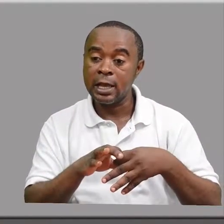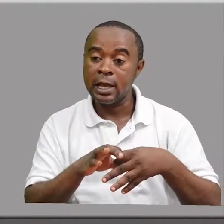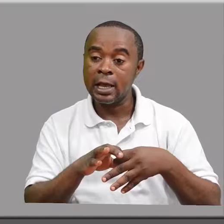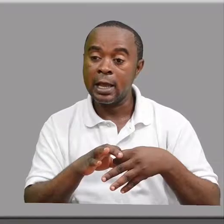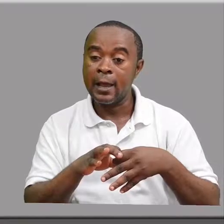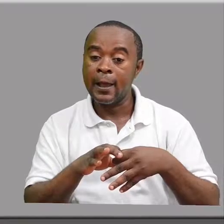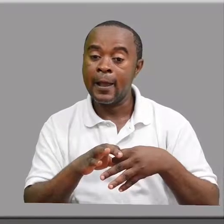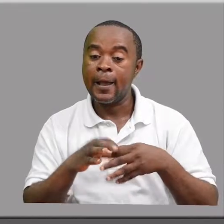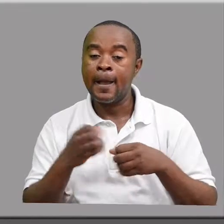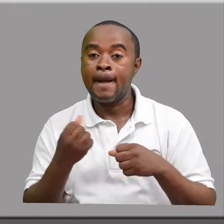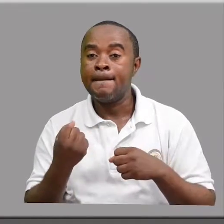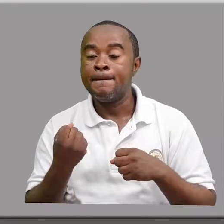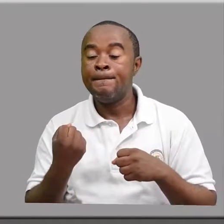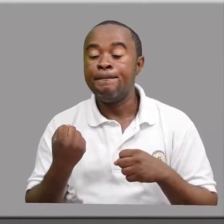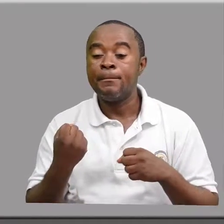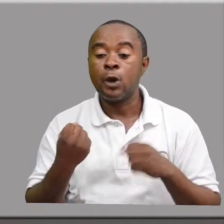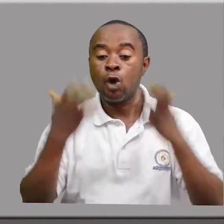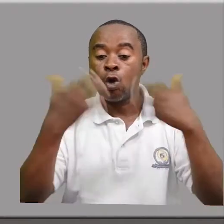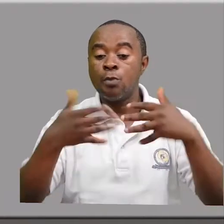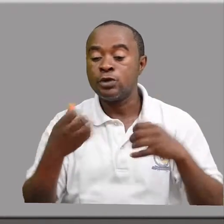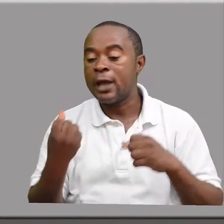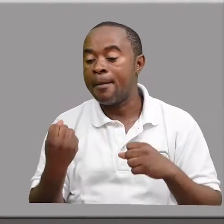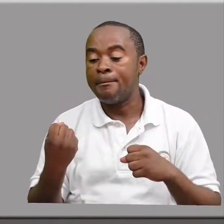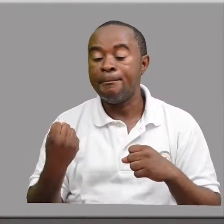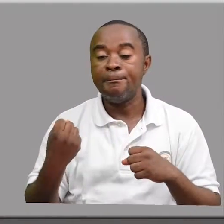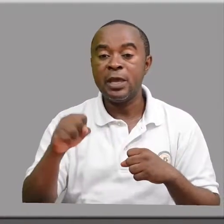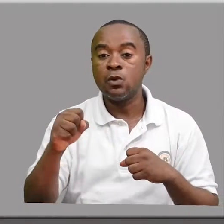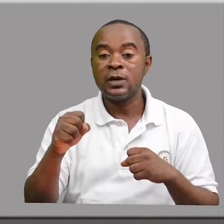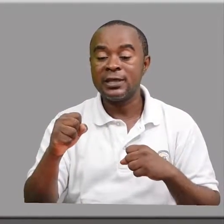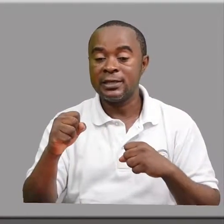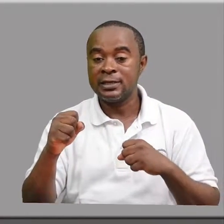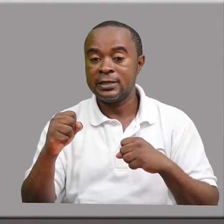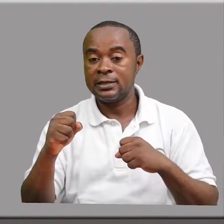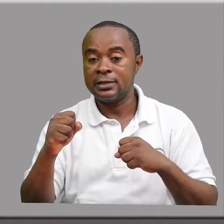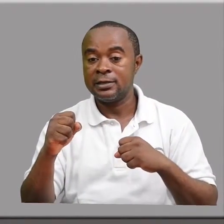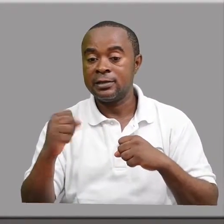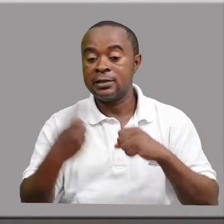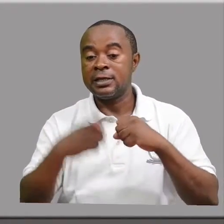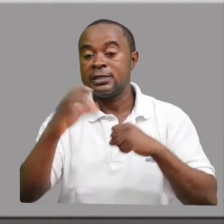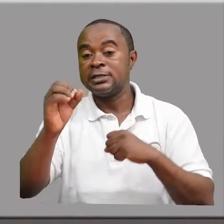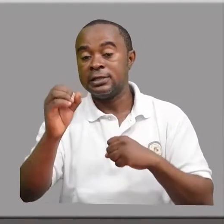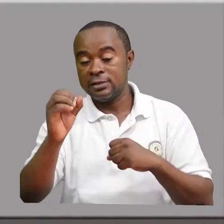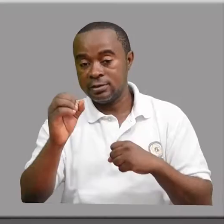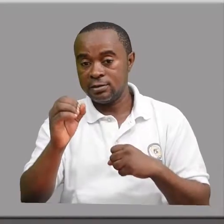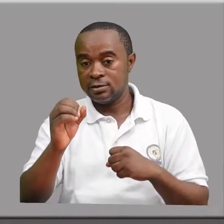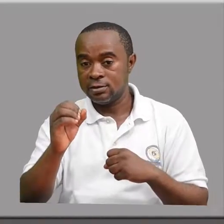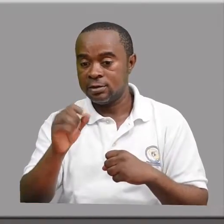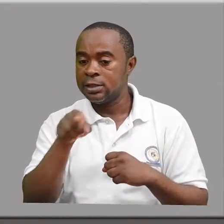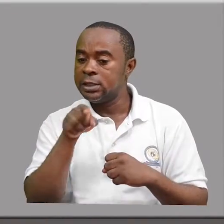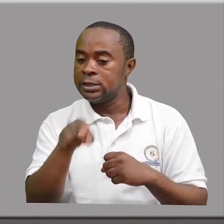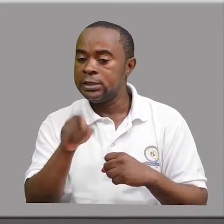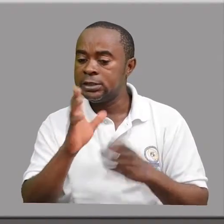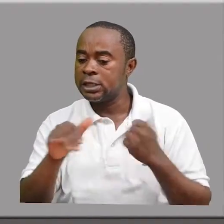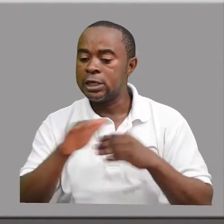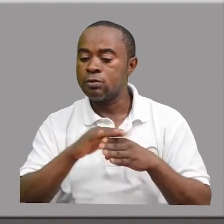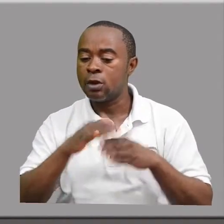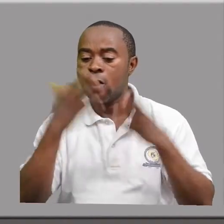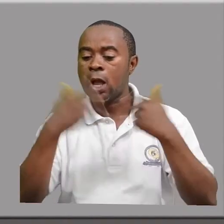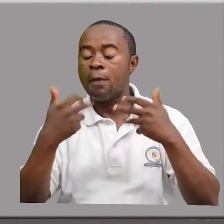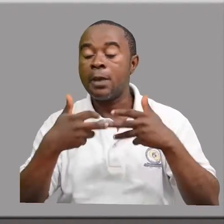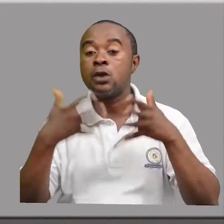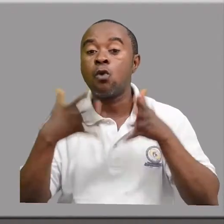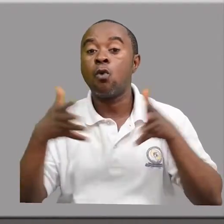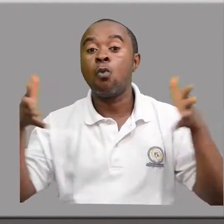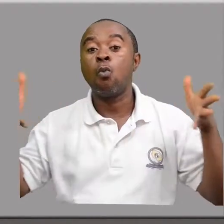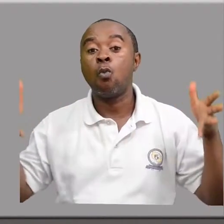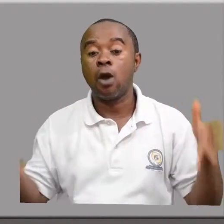million hosts per one network. So if you see, this is for huge company